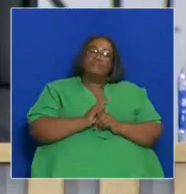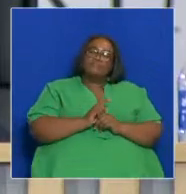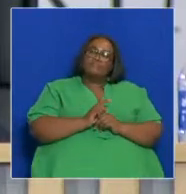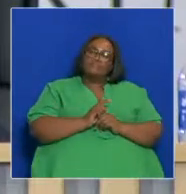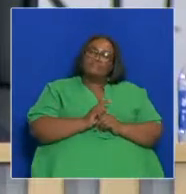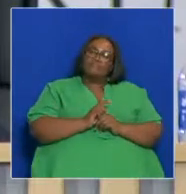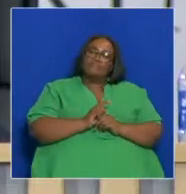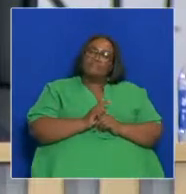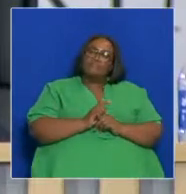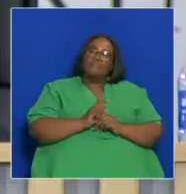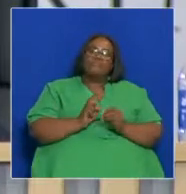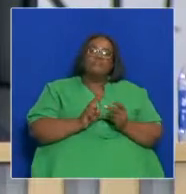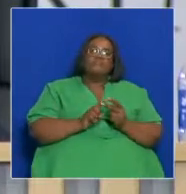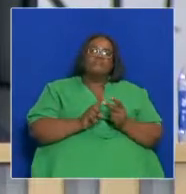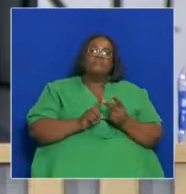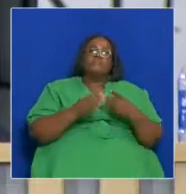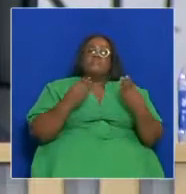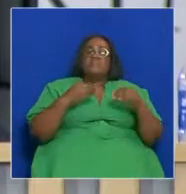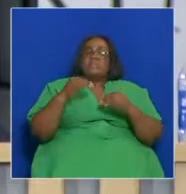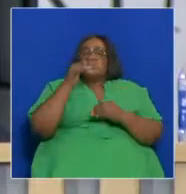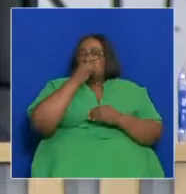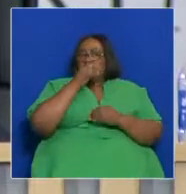commercial crimes,